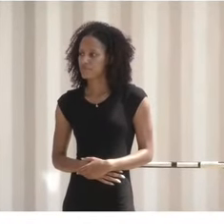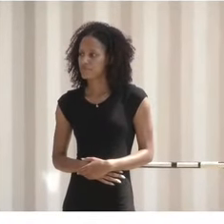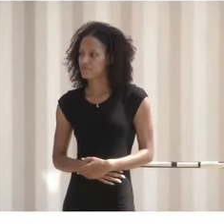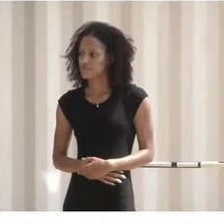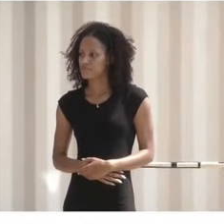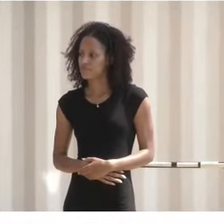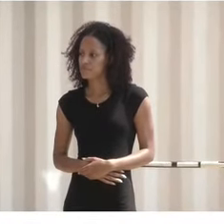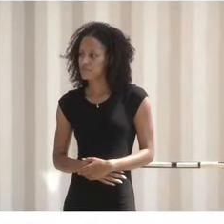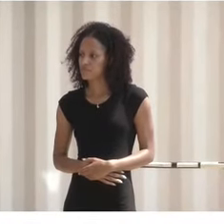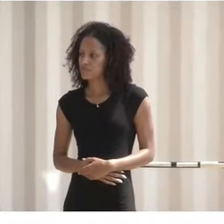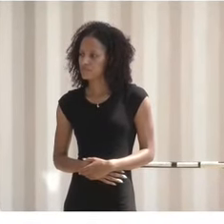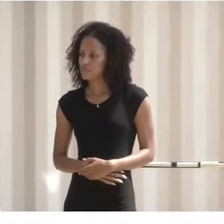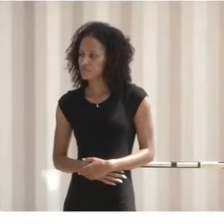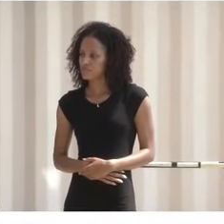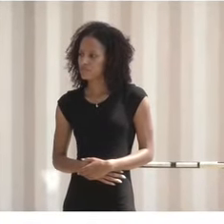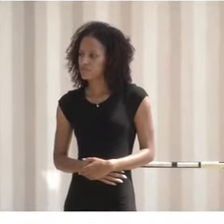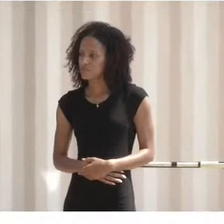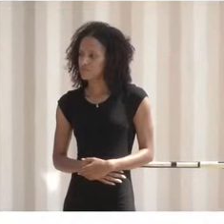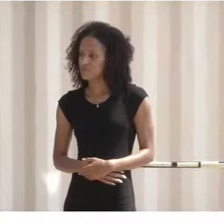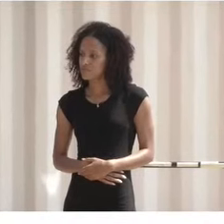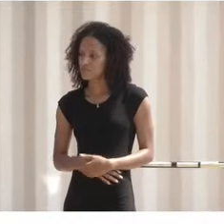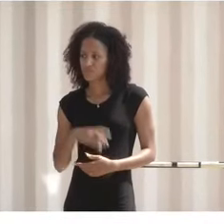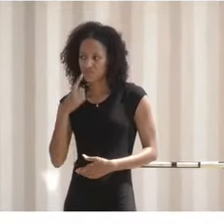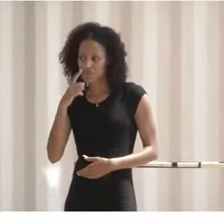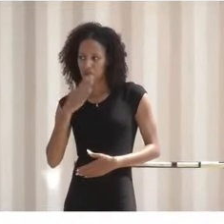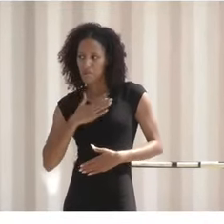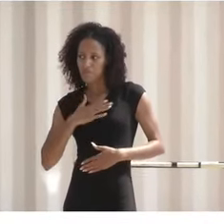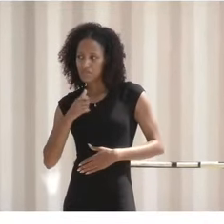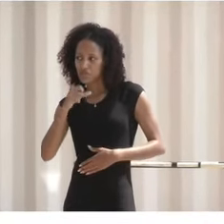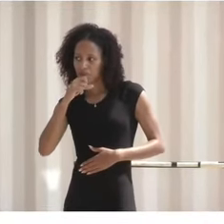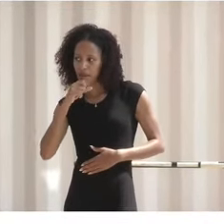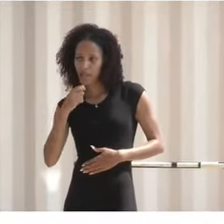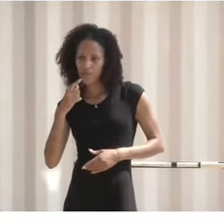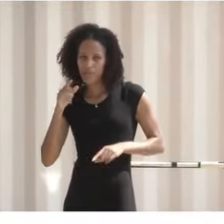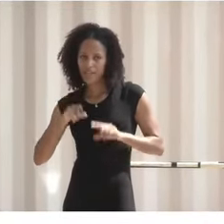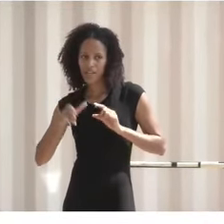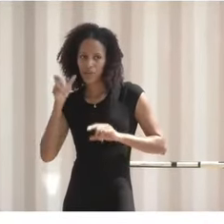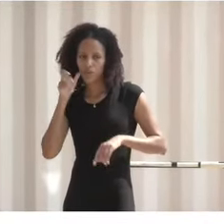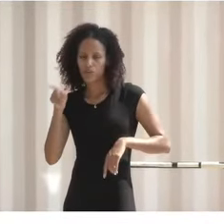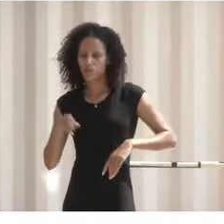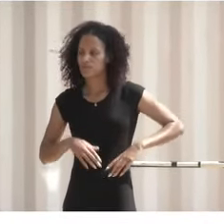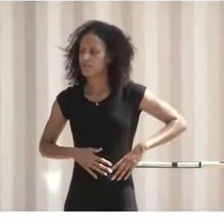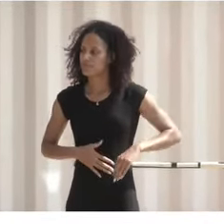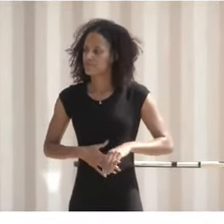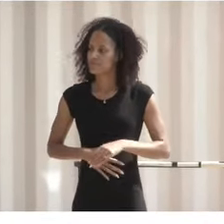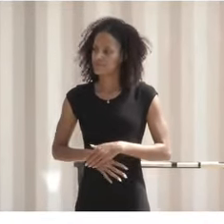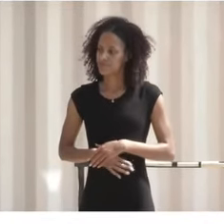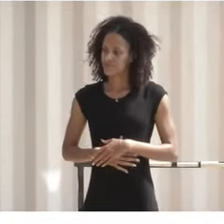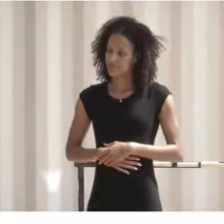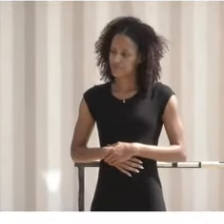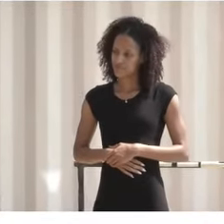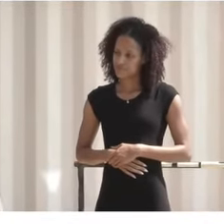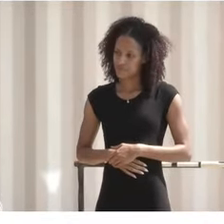I hear somebody. Would you mind stepping up to the mic, please, so that we can, thank you.